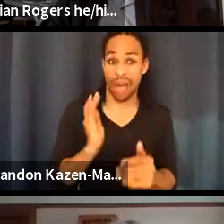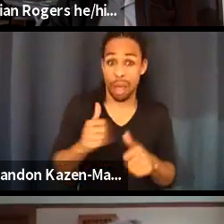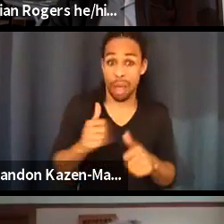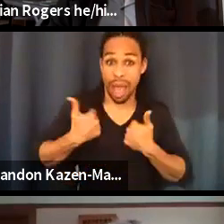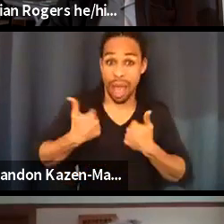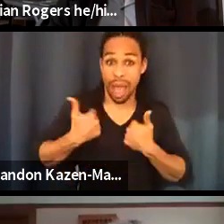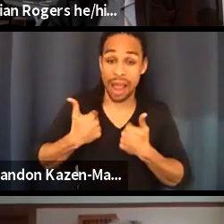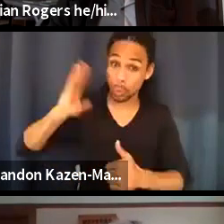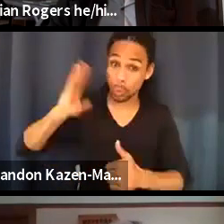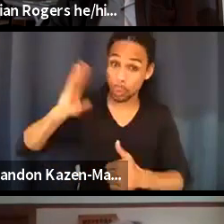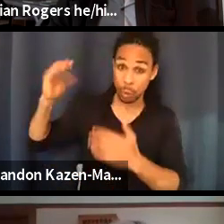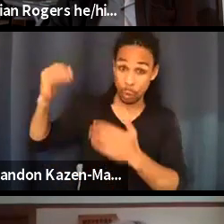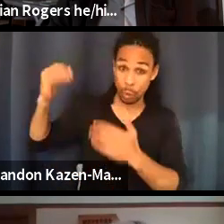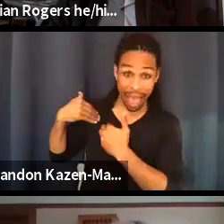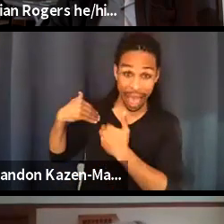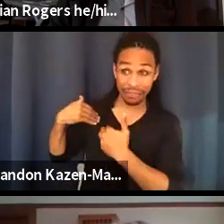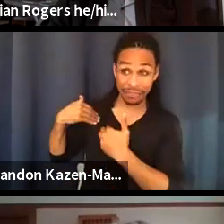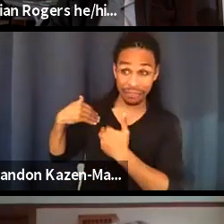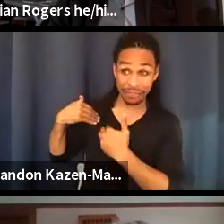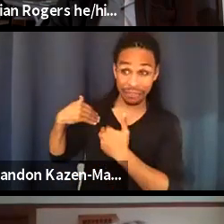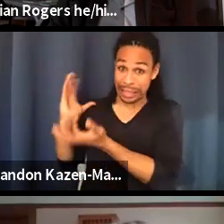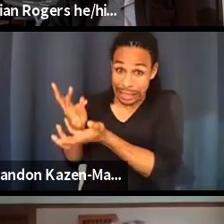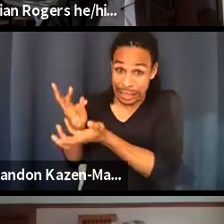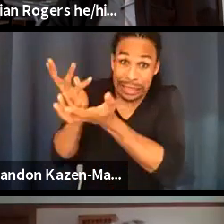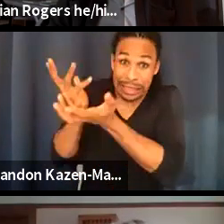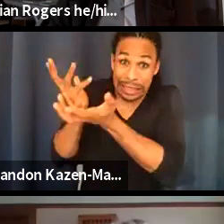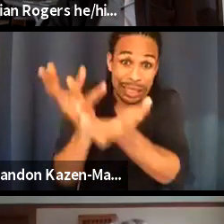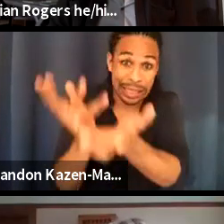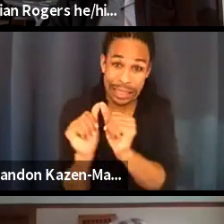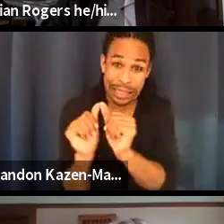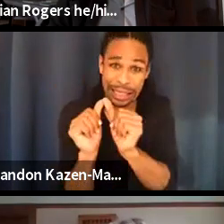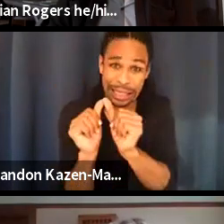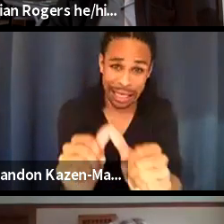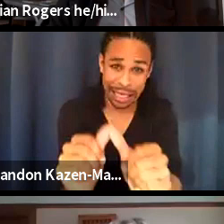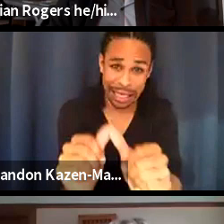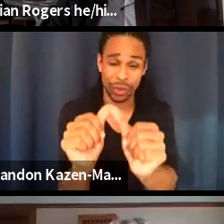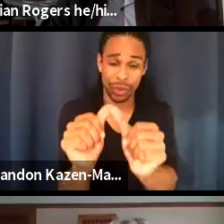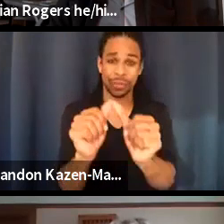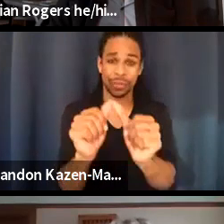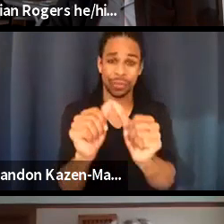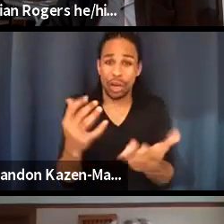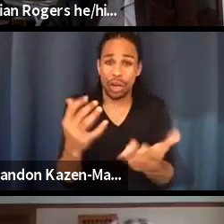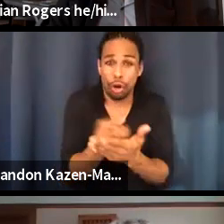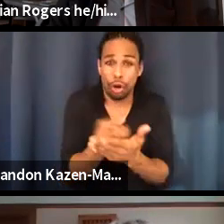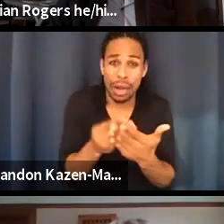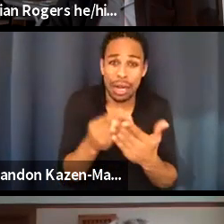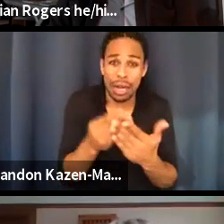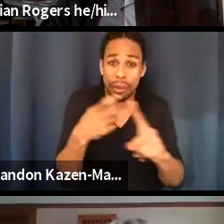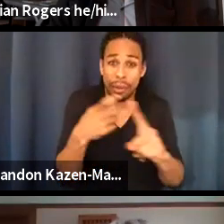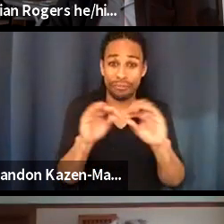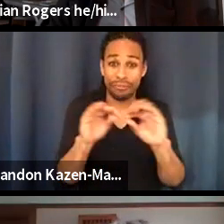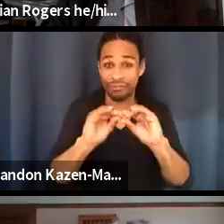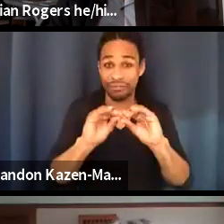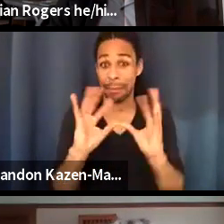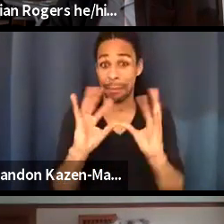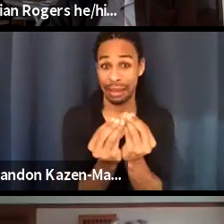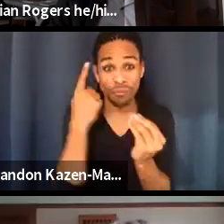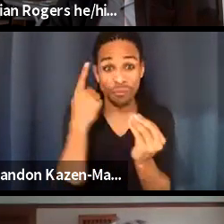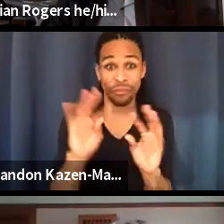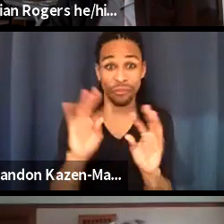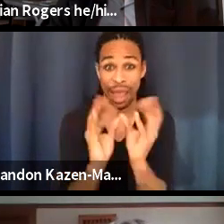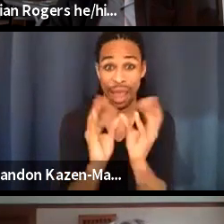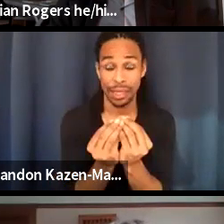to earn money for their families. May we just take a moment and acknowledge the time and place we are in.